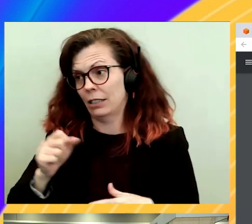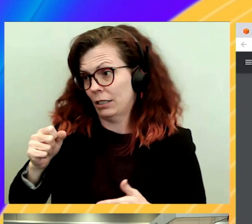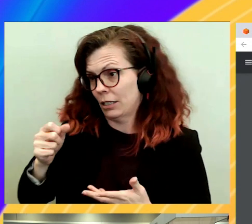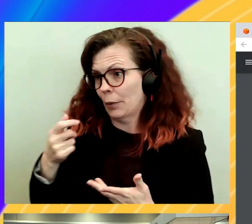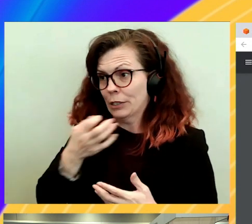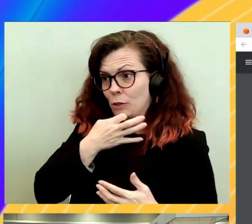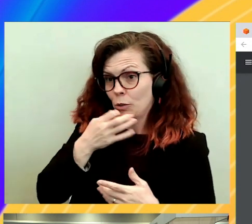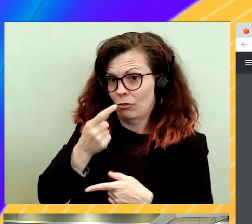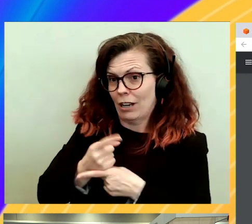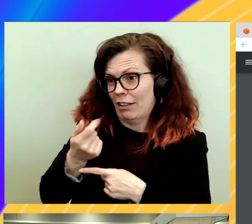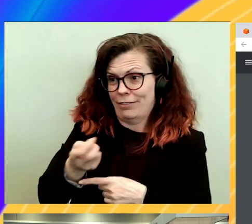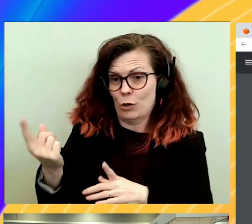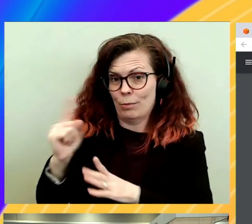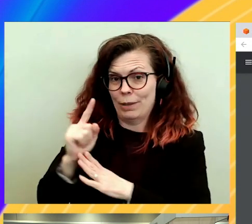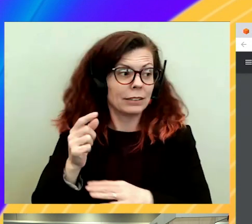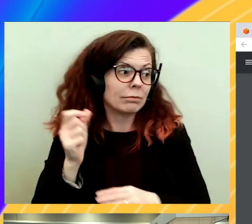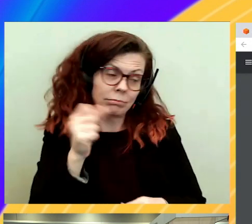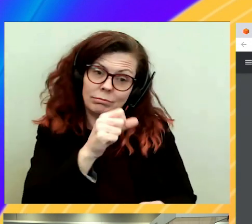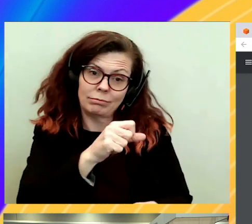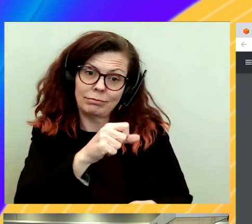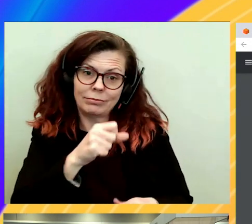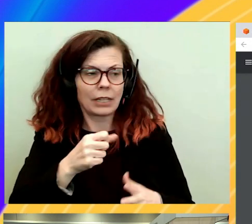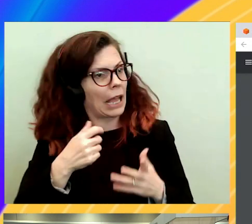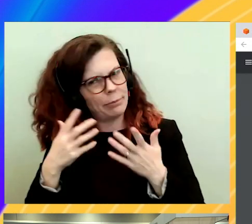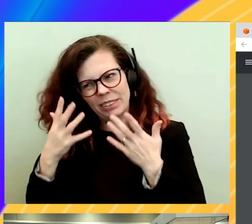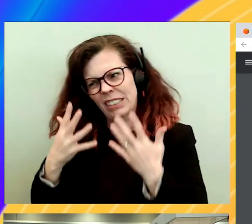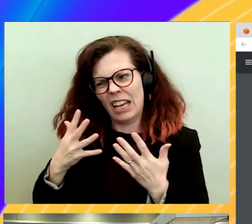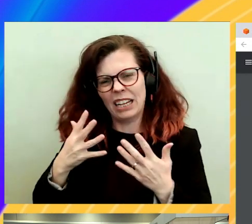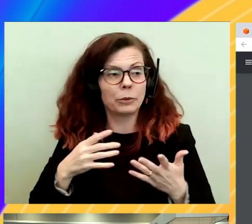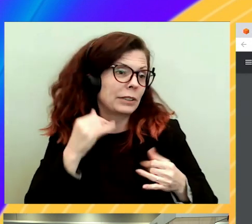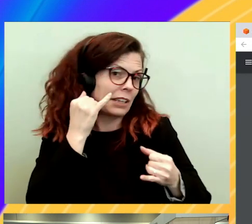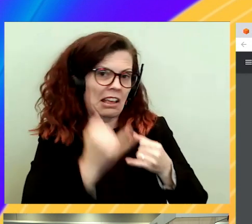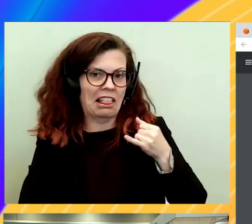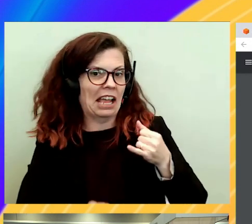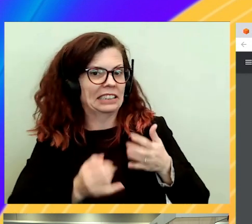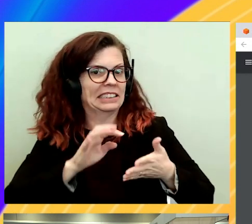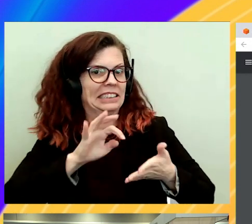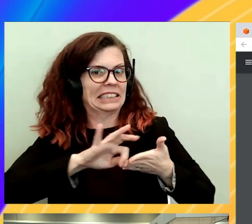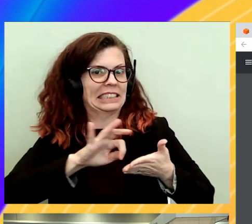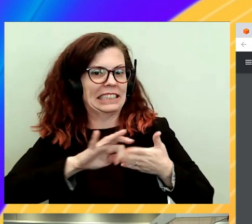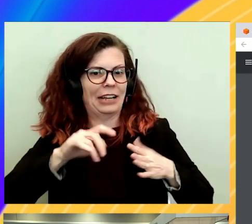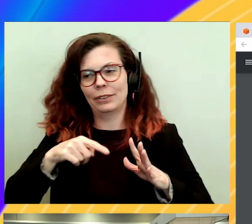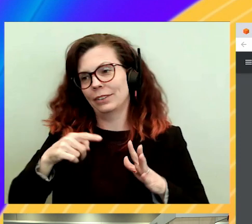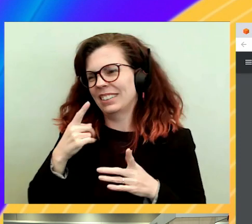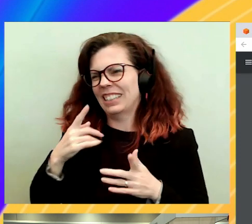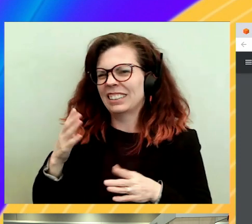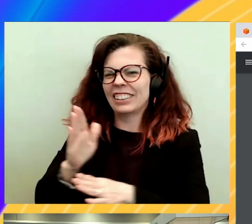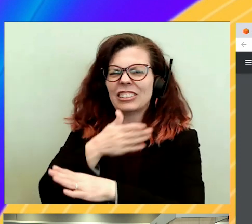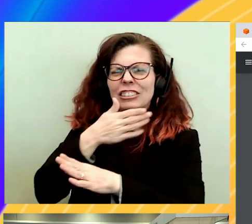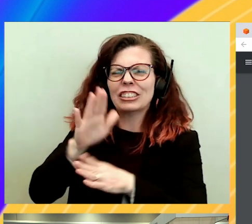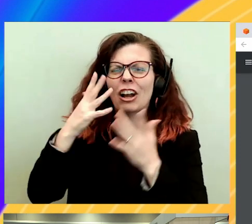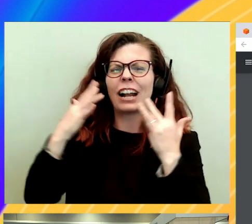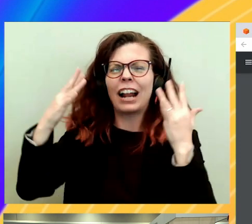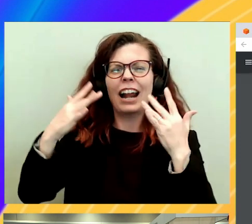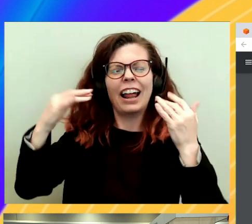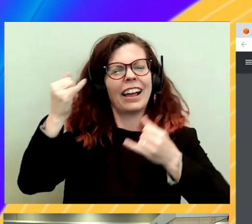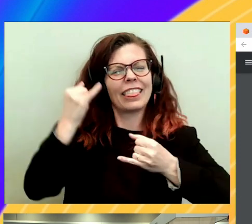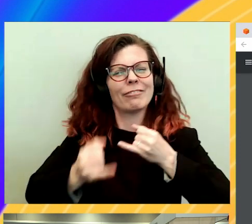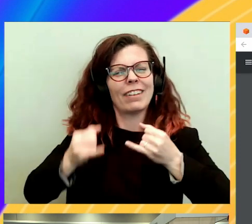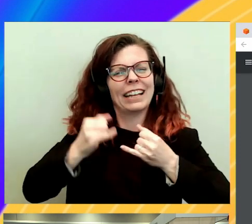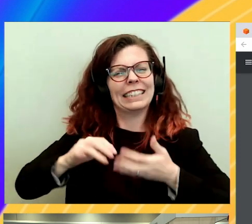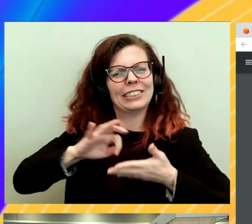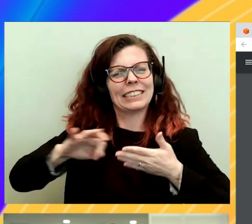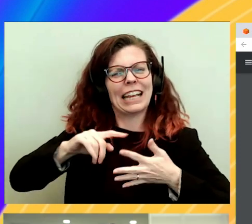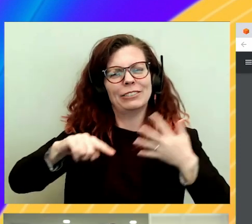couple minutes. Yeah, it is. I'm sad about that. It's the final countdown. It's the final countdown.